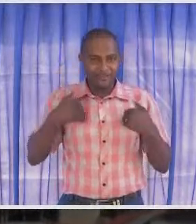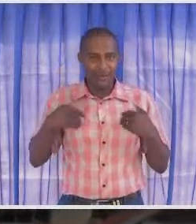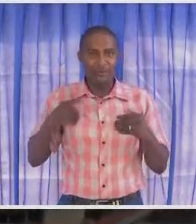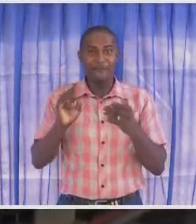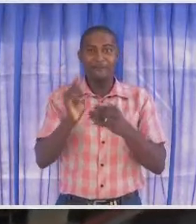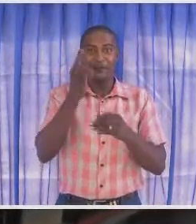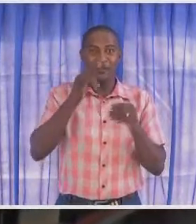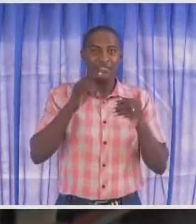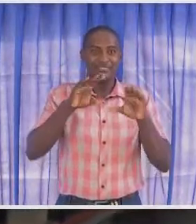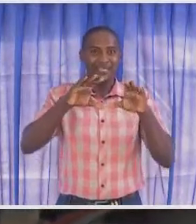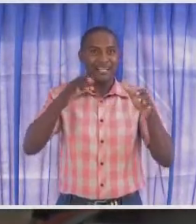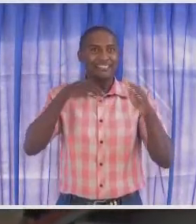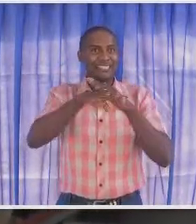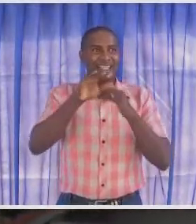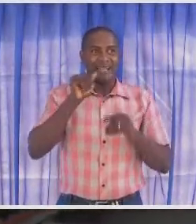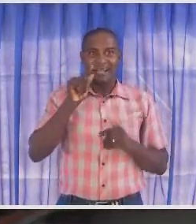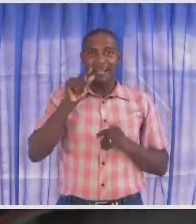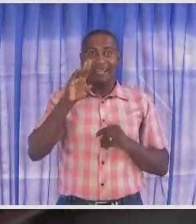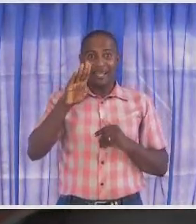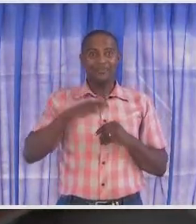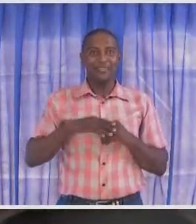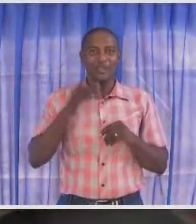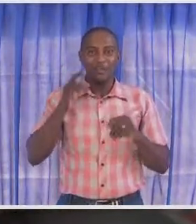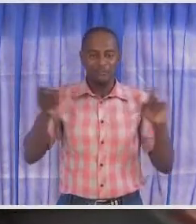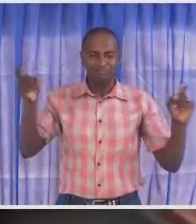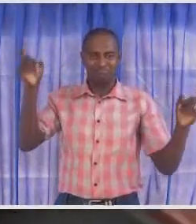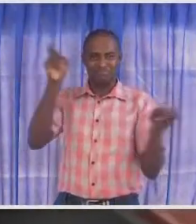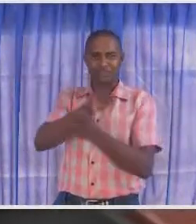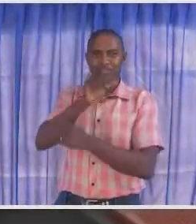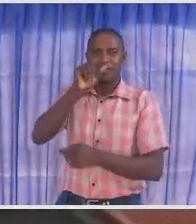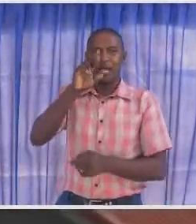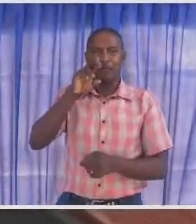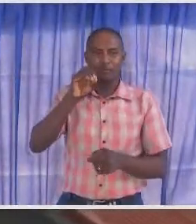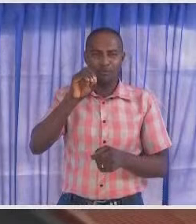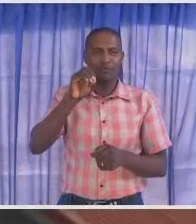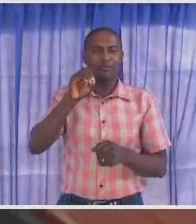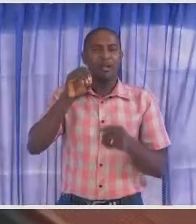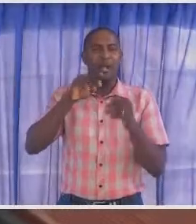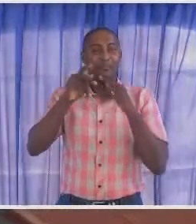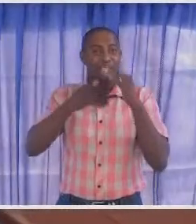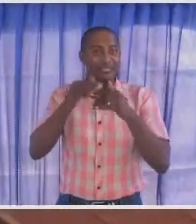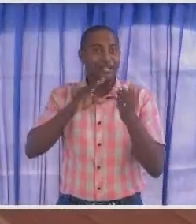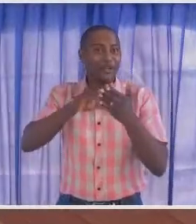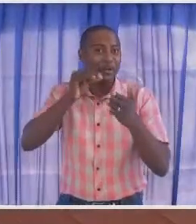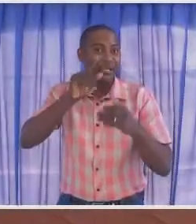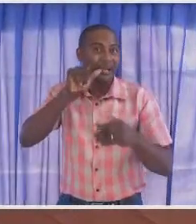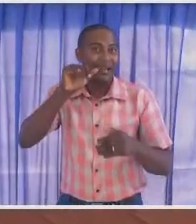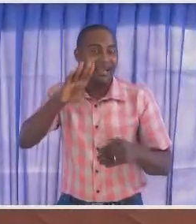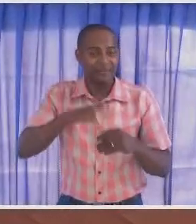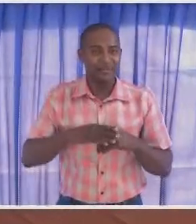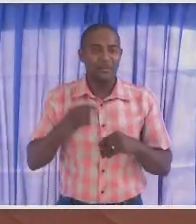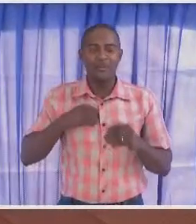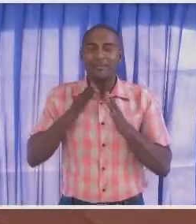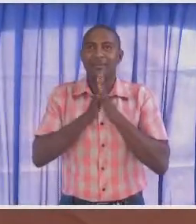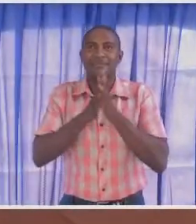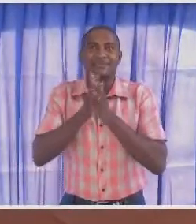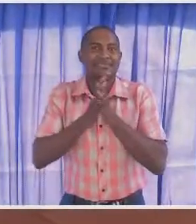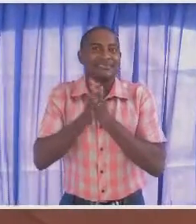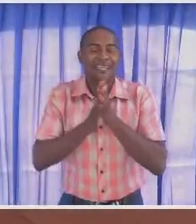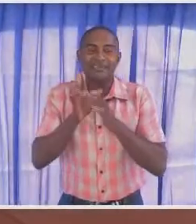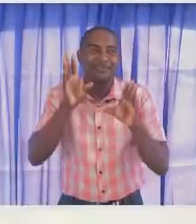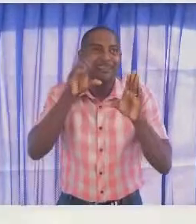in this space. It will be transformed into the Agro-Processing Learning Lab. We are excited about the things we will make and place on the